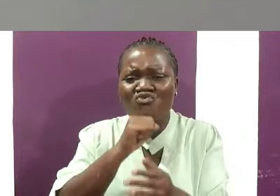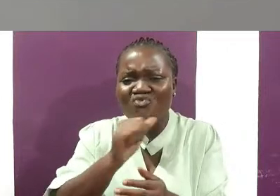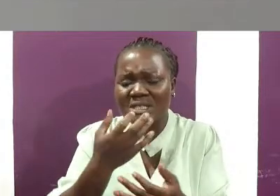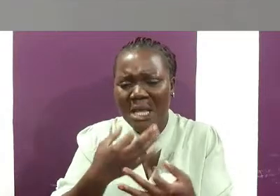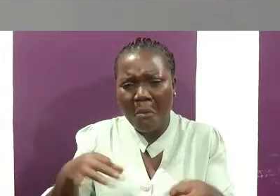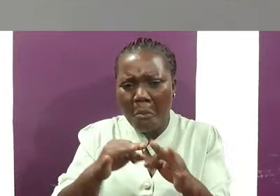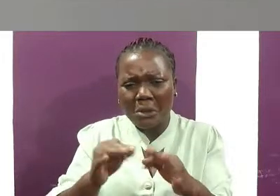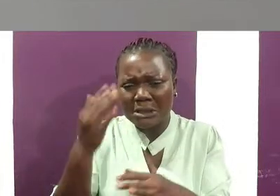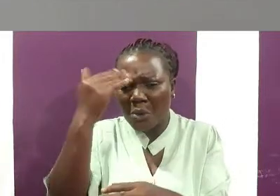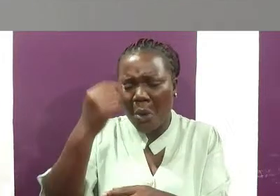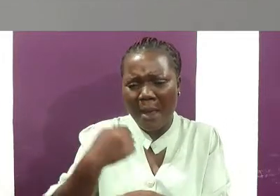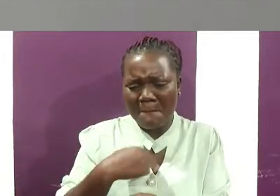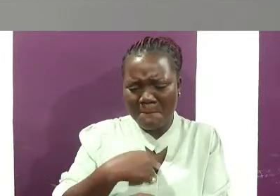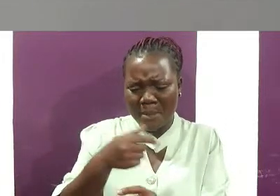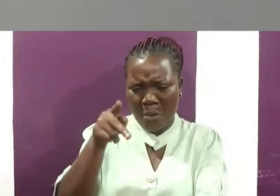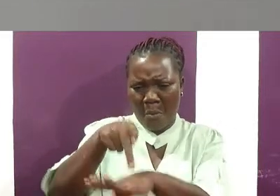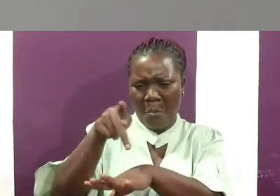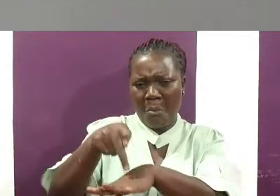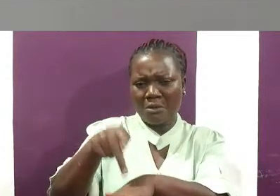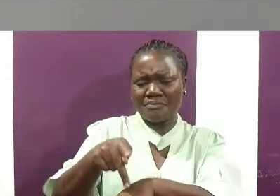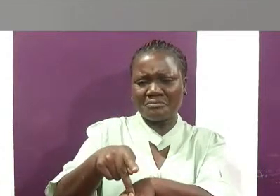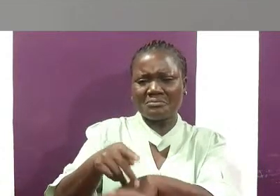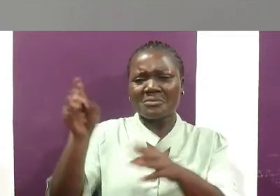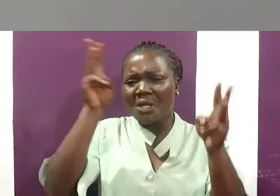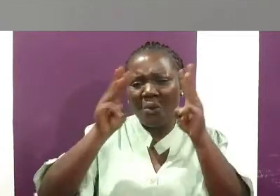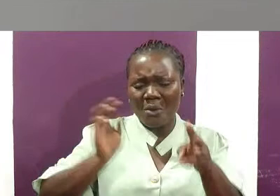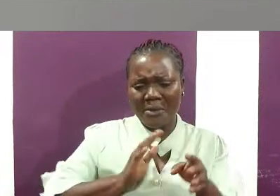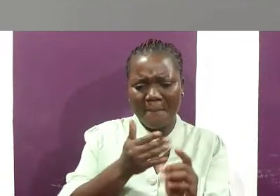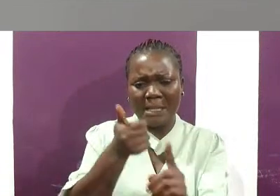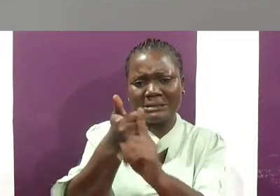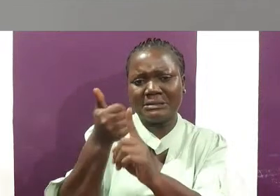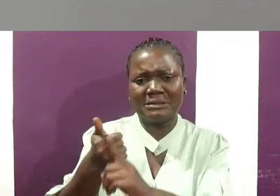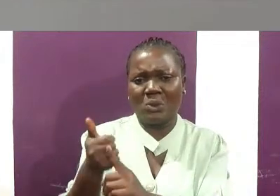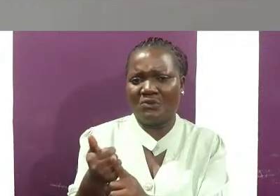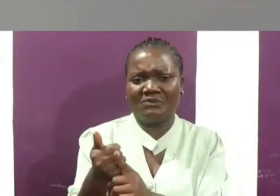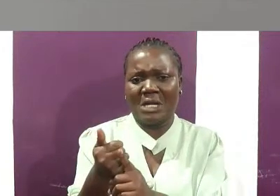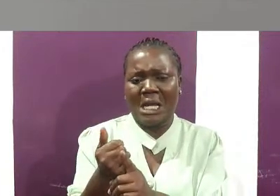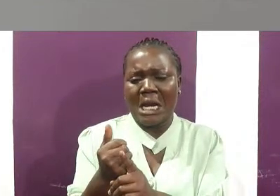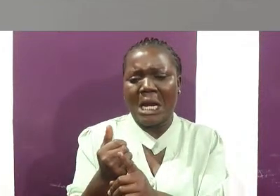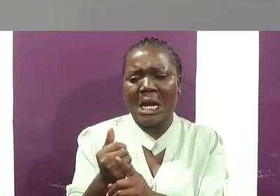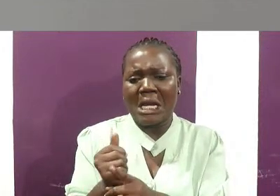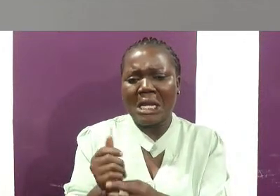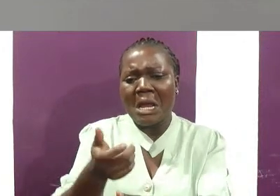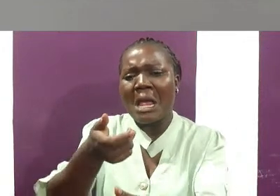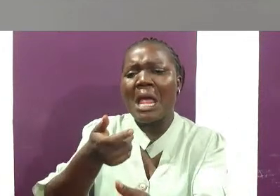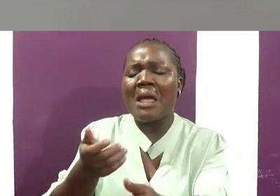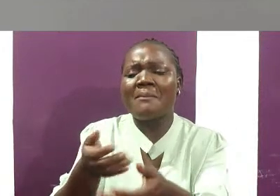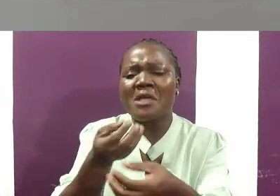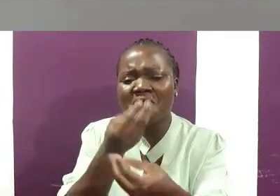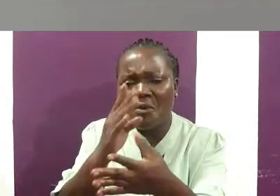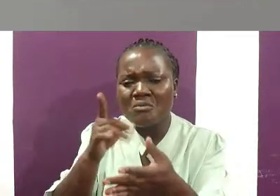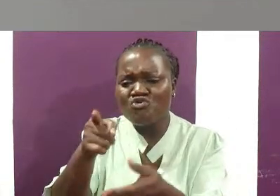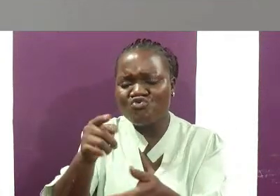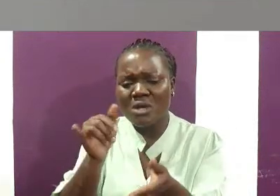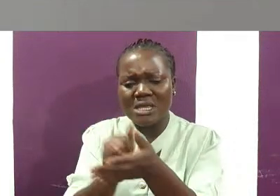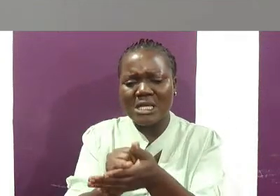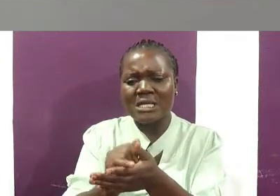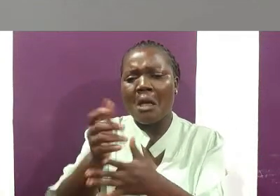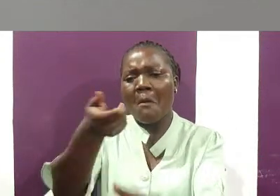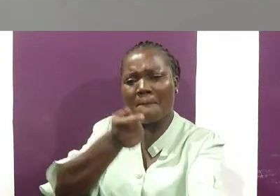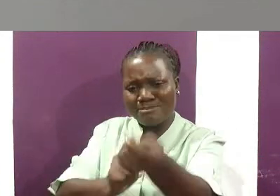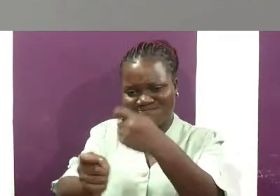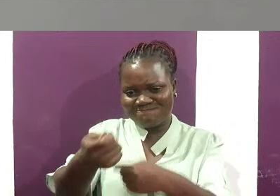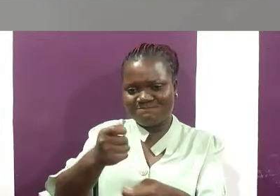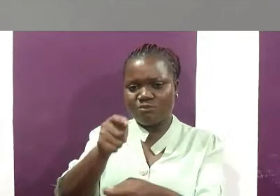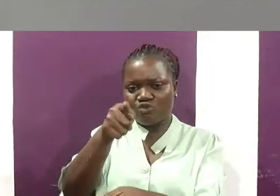watching woman in our business, say, or moon free mrada dan, mbrana, and yan, no mran yanko pon, embra, and no, and an air no